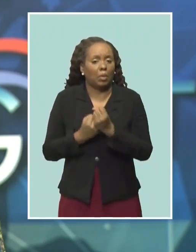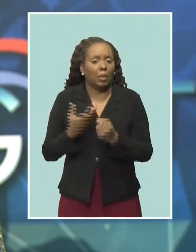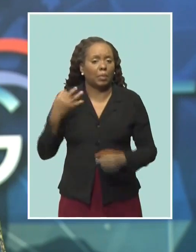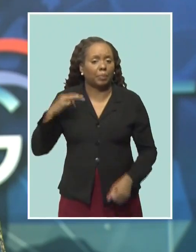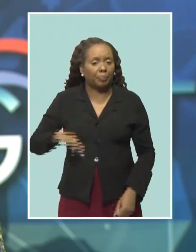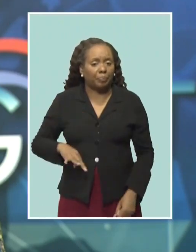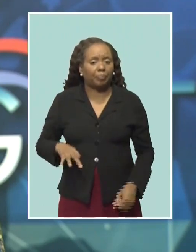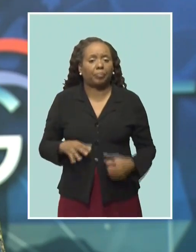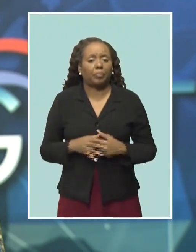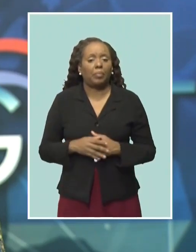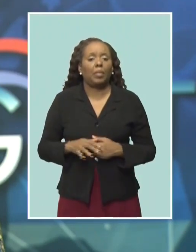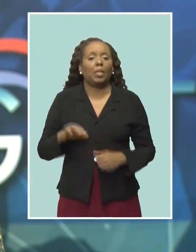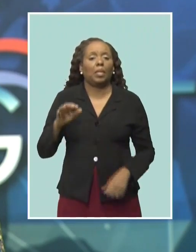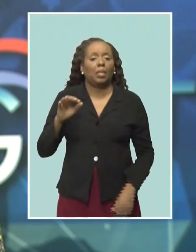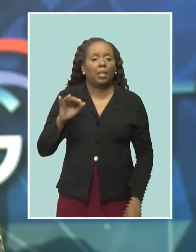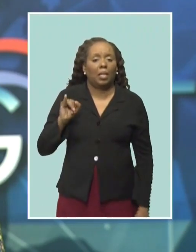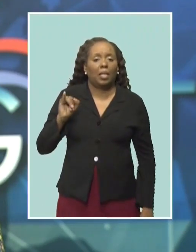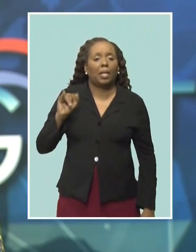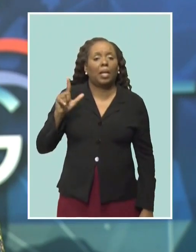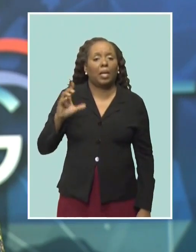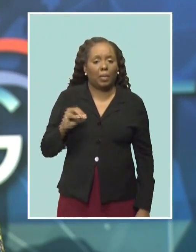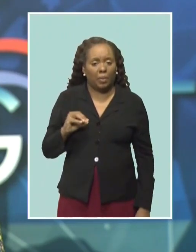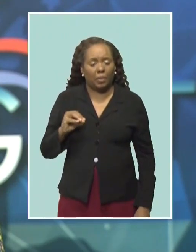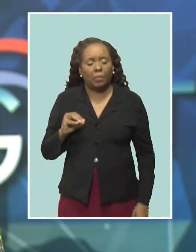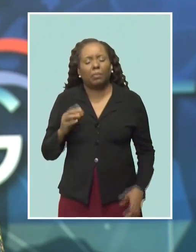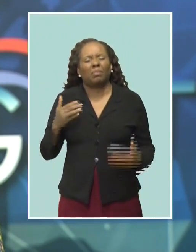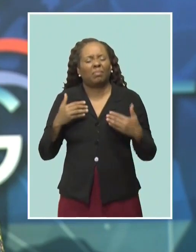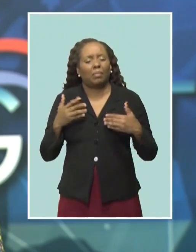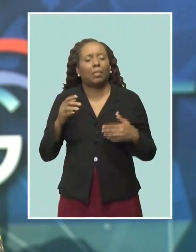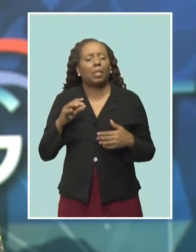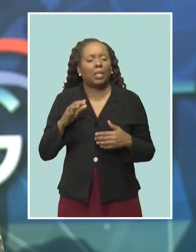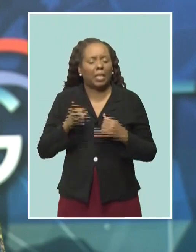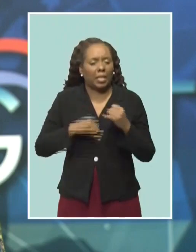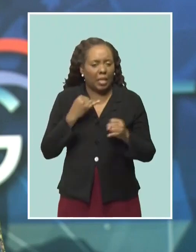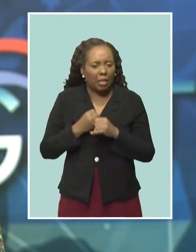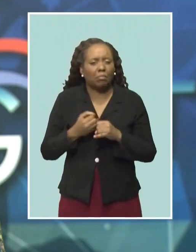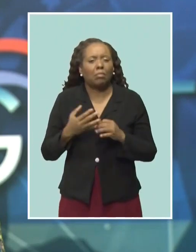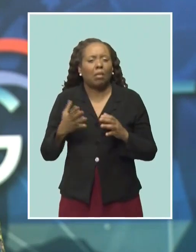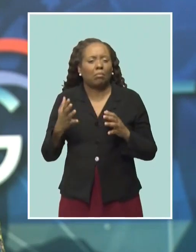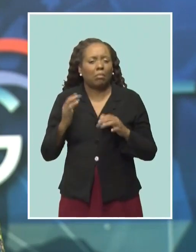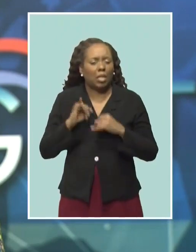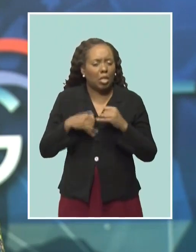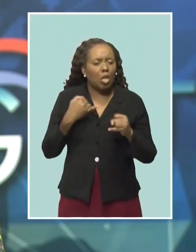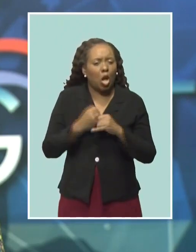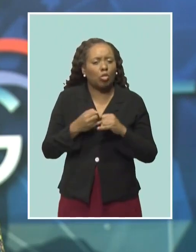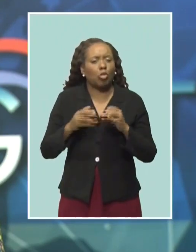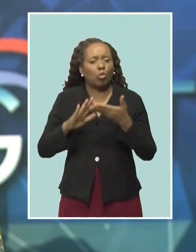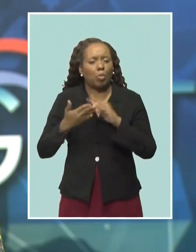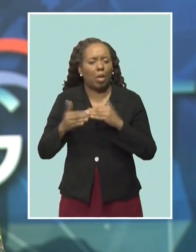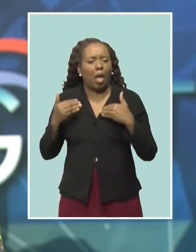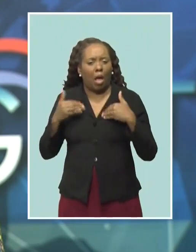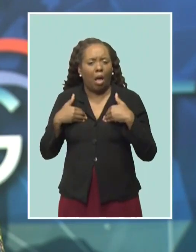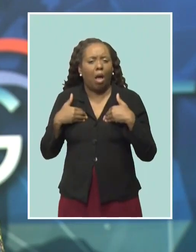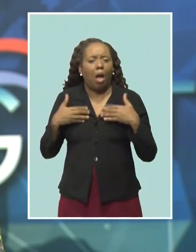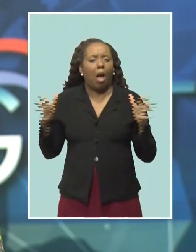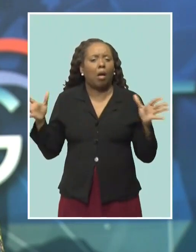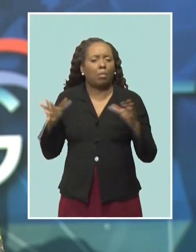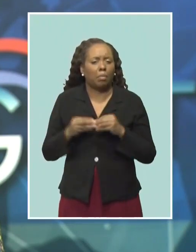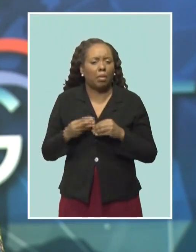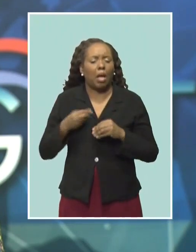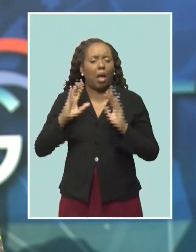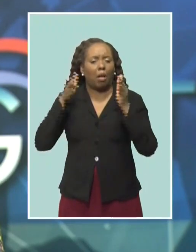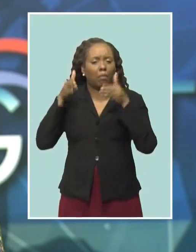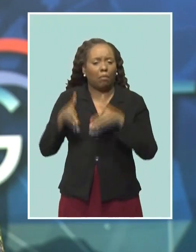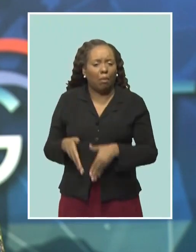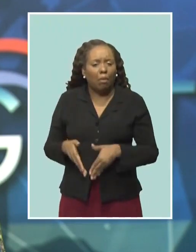It was organised to mark International Day of Care and Support 2024 and focused on the recently adopted International Labour